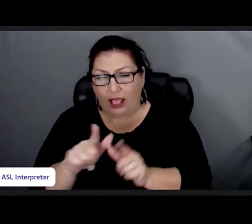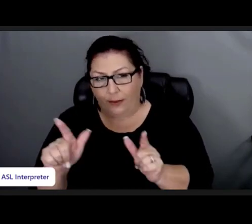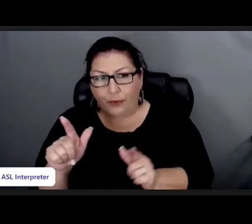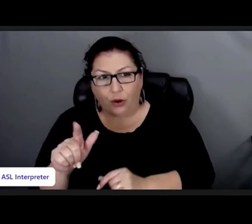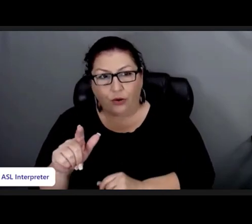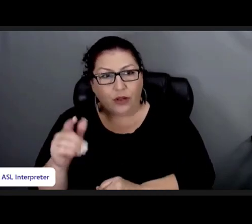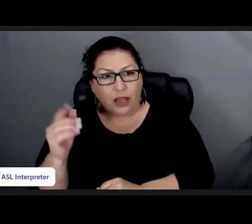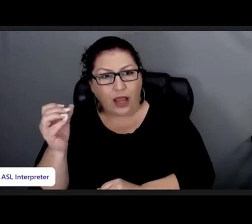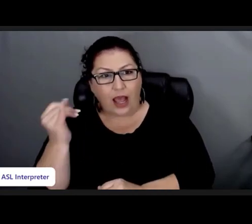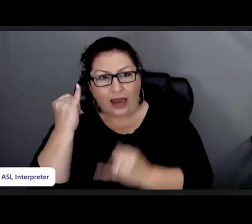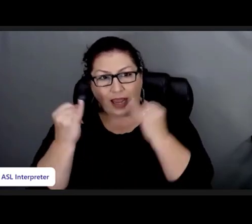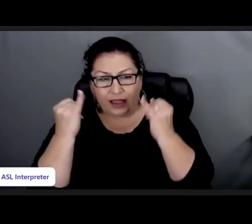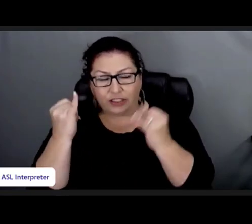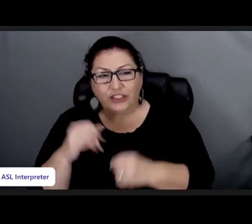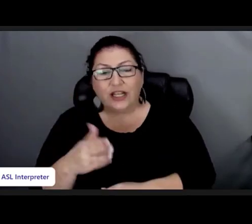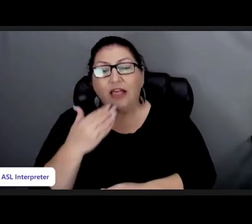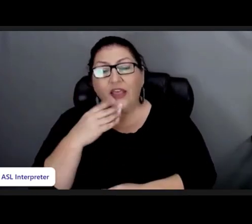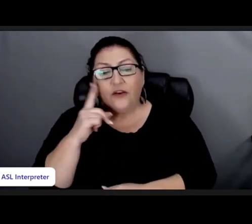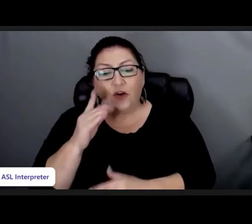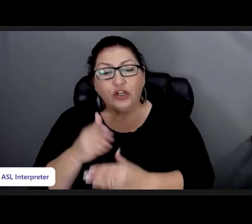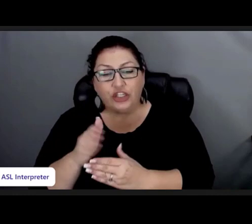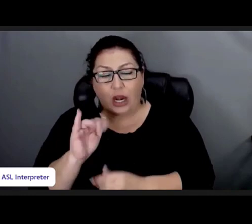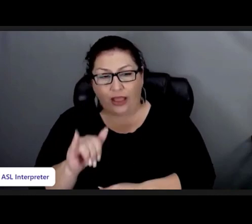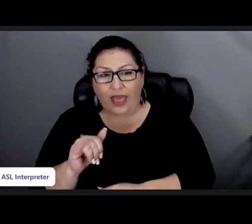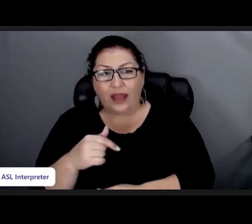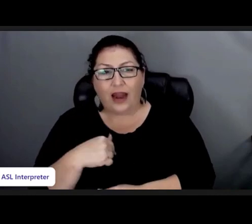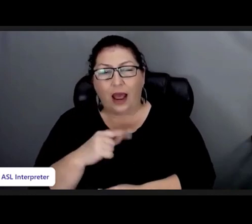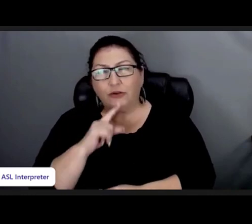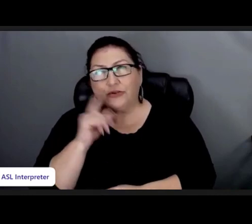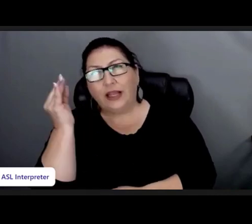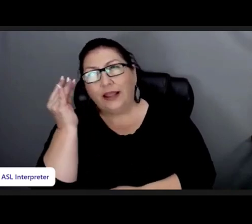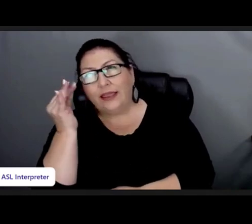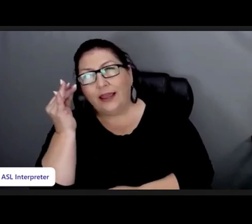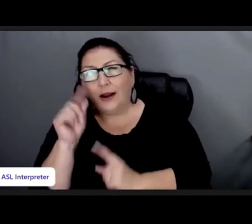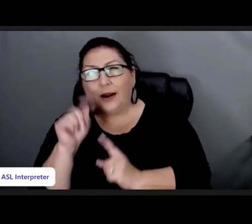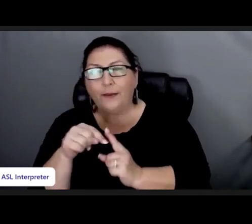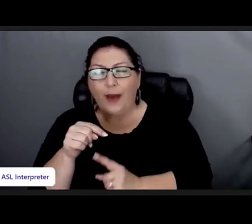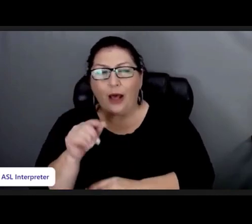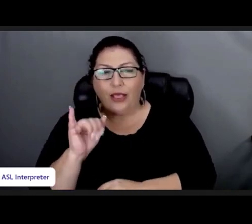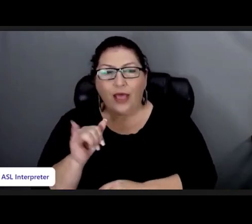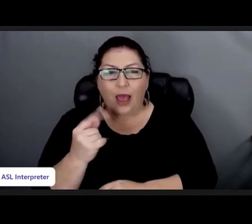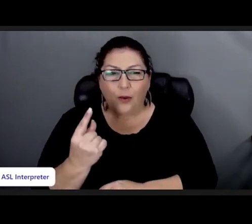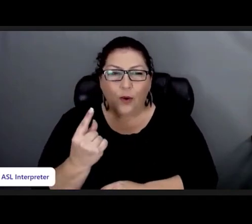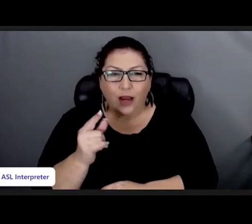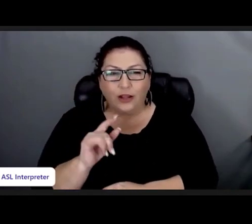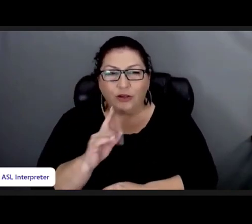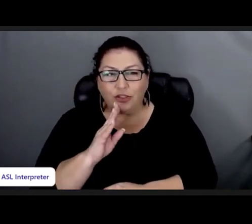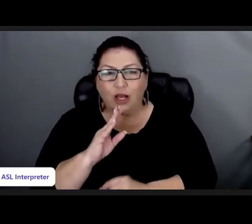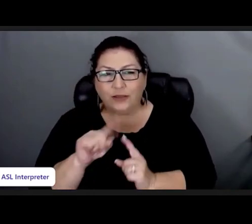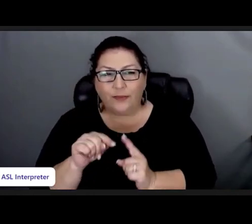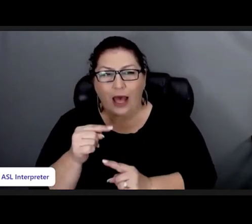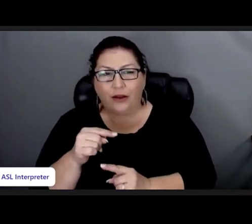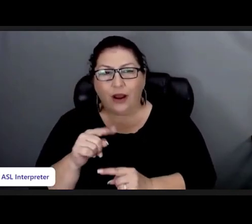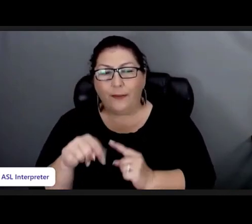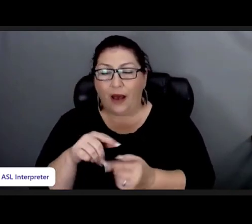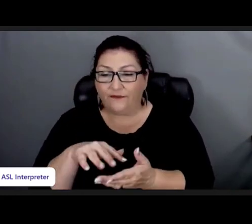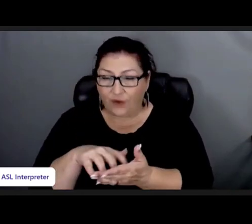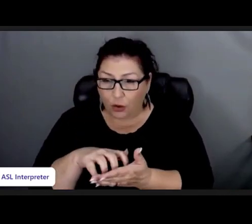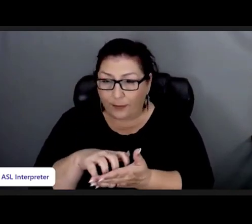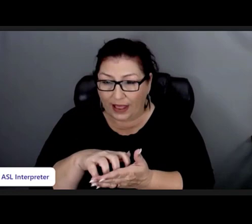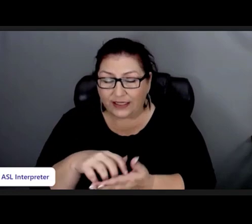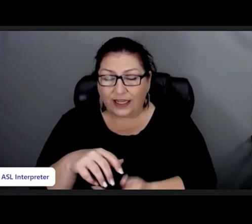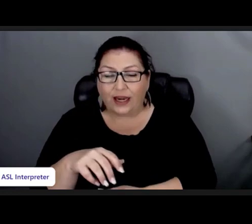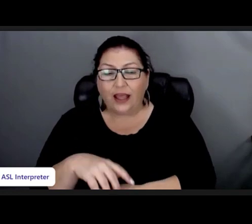Sudi, thank you for sharing those quotes. I was sitting here and pondering them a bit, and actually the one that you spoke about vulnerability,